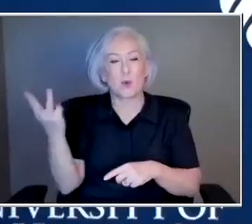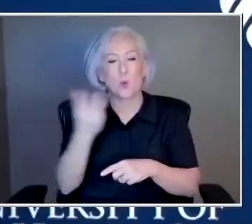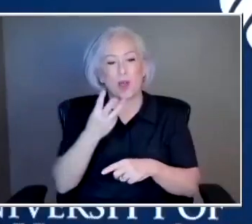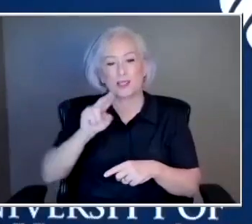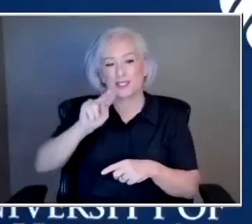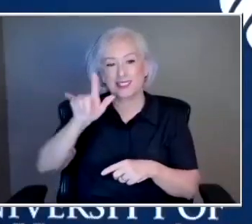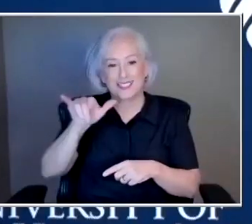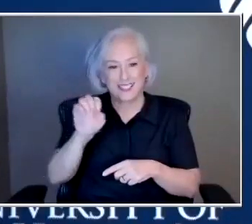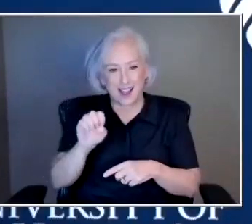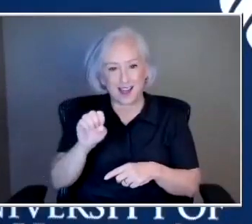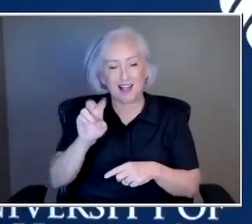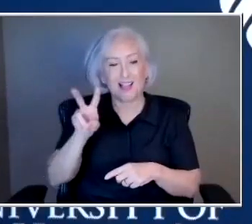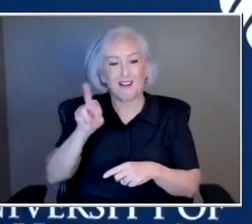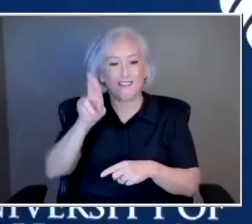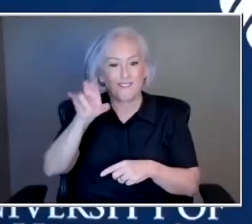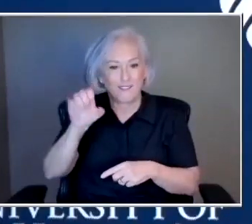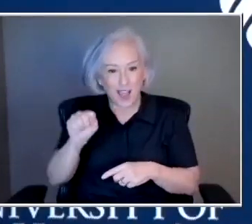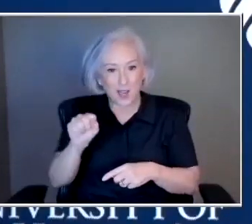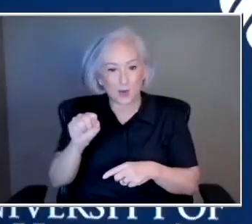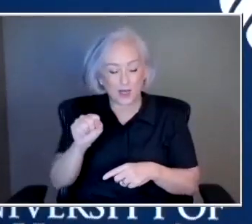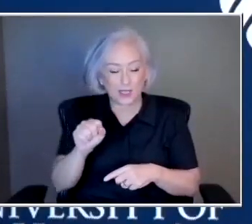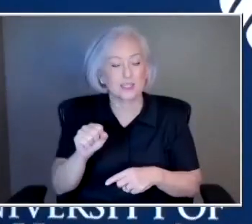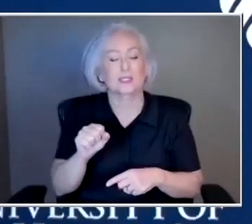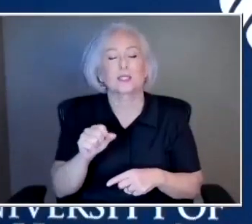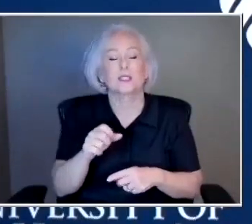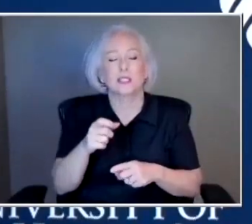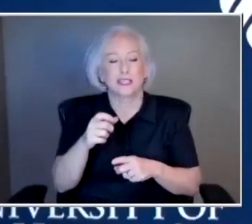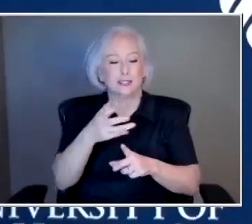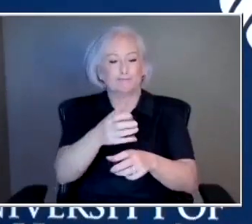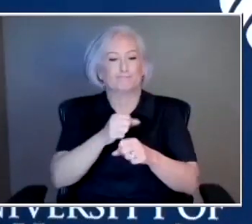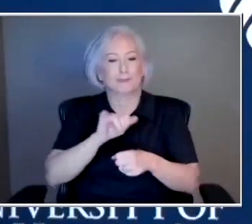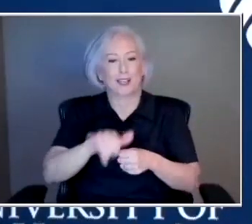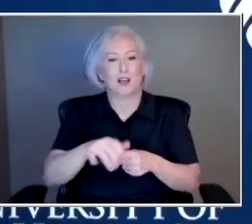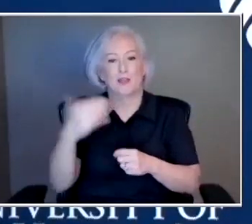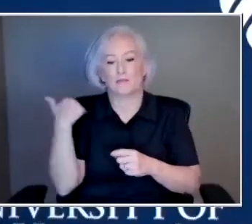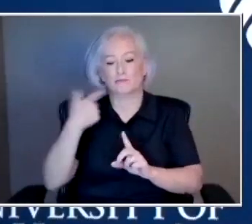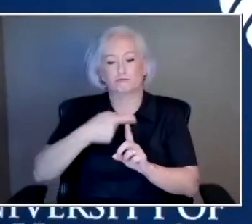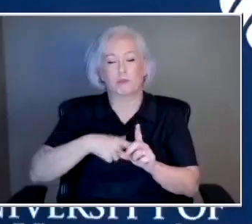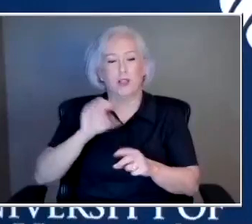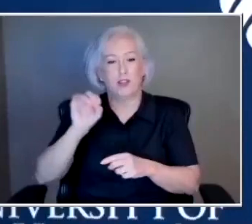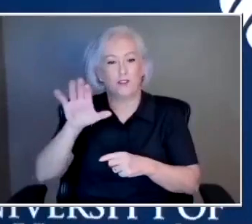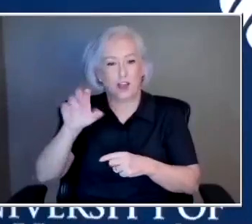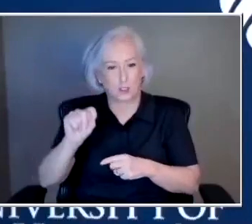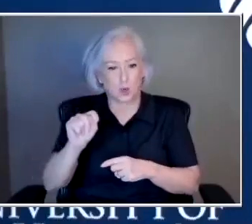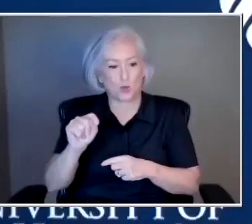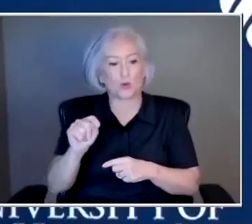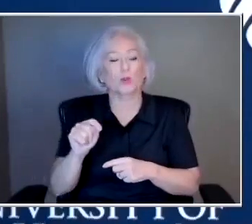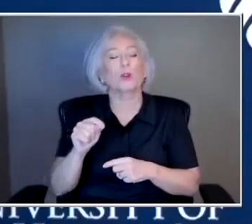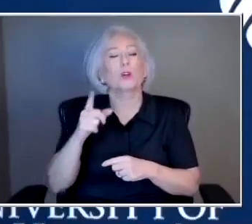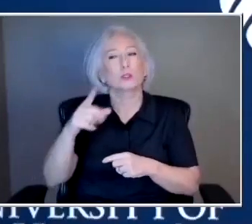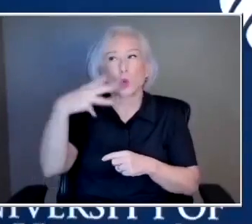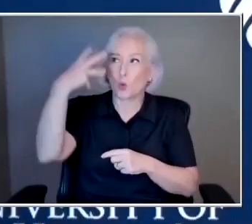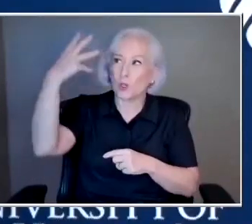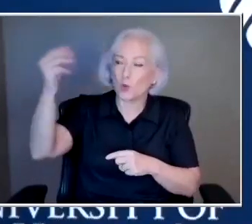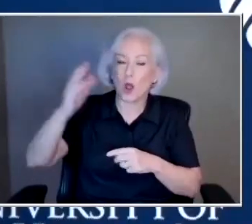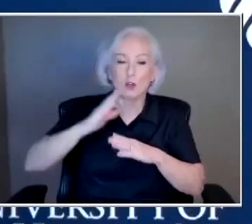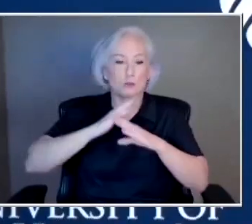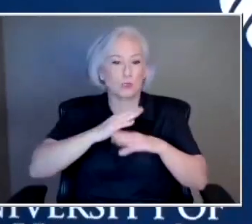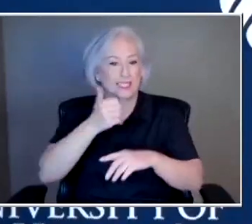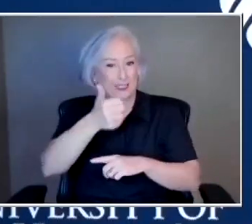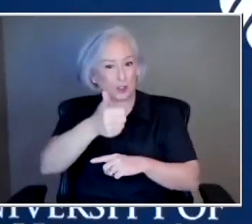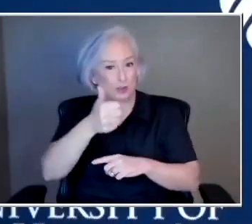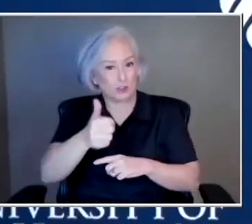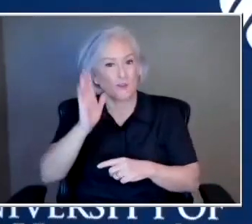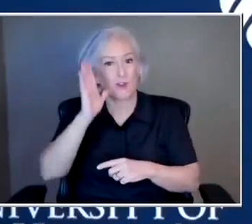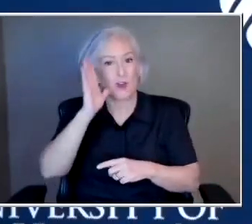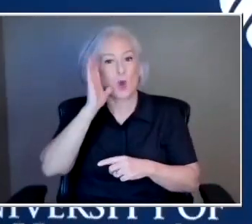is going to be important as we get into these warmer months now and people are going to be out to protect yourself. We'll have more information about that later, but the best thing you